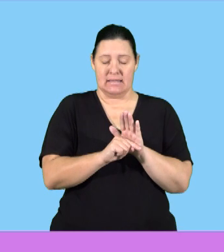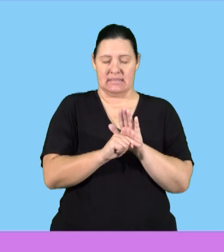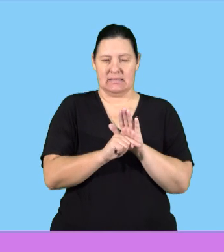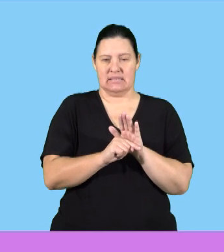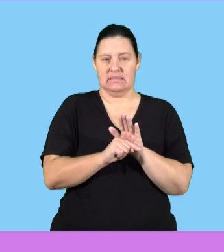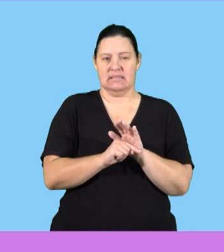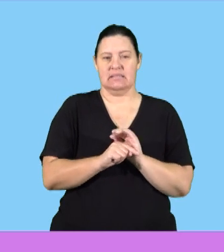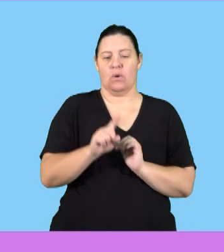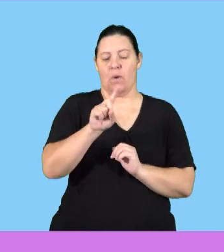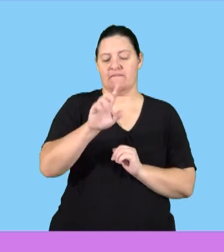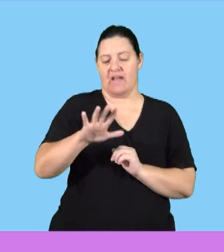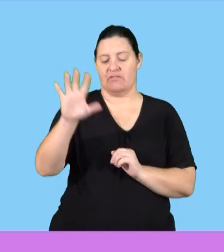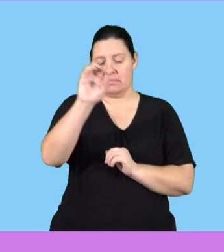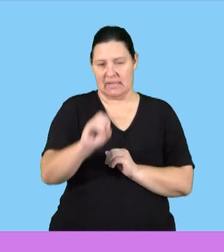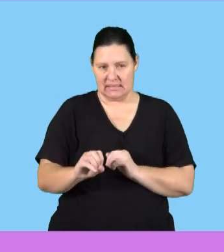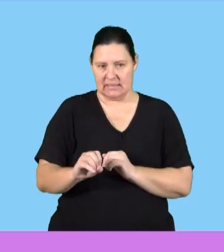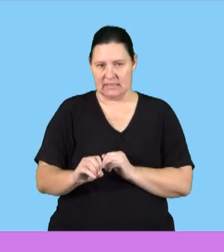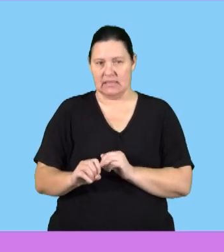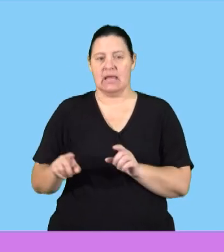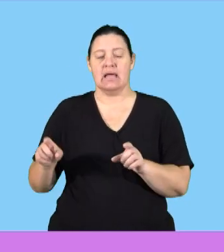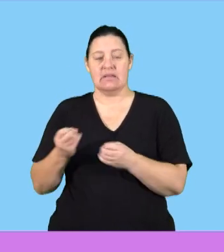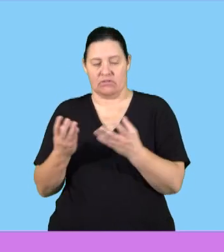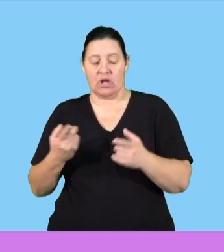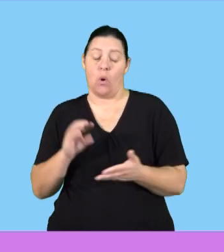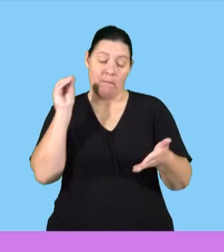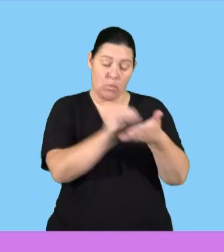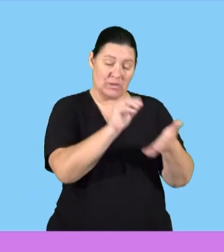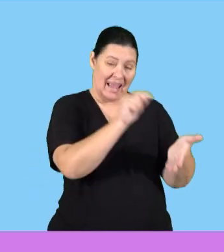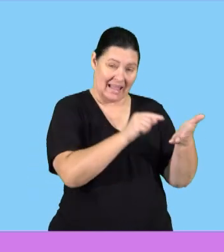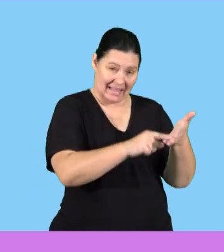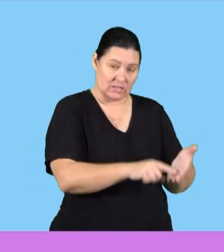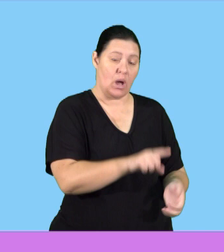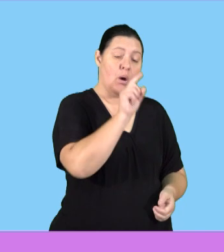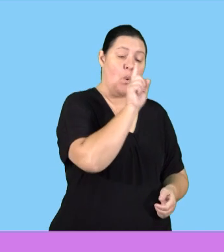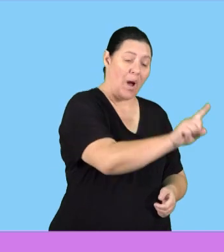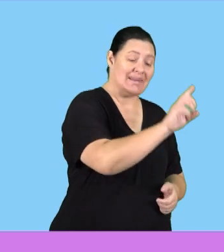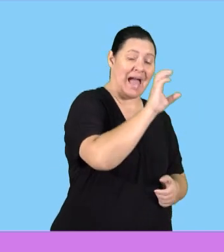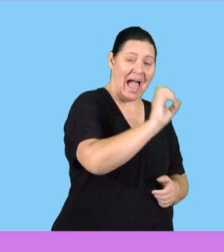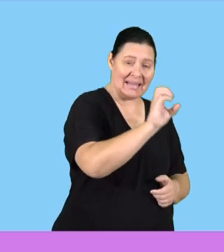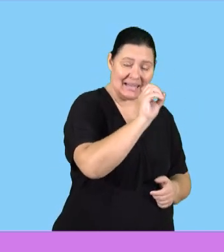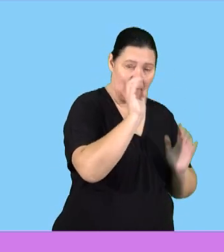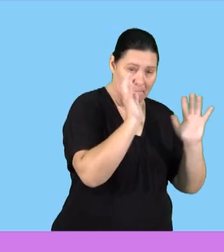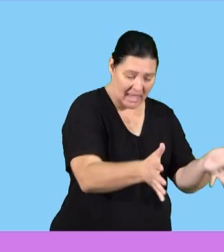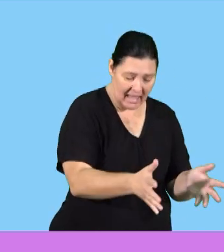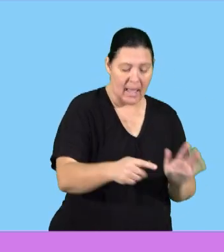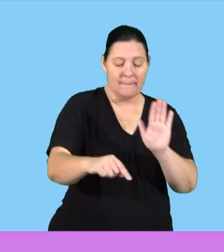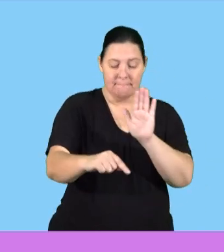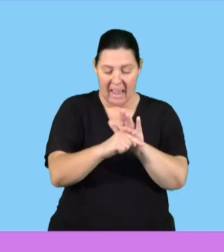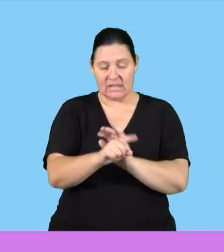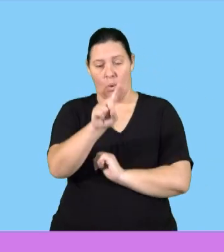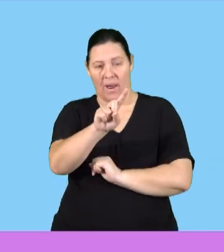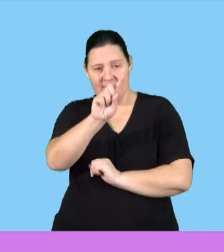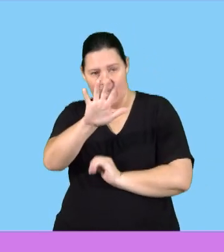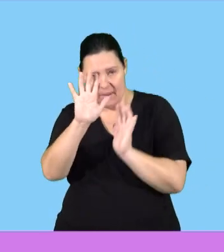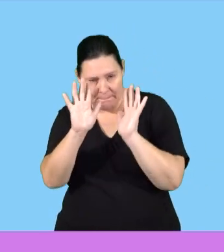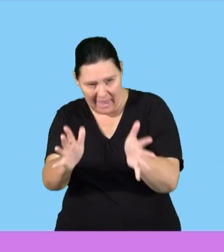minus 15%, then 100 minus 15, you can press the calculator with me. We